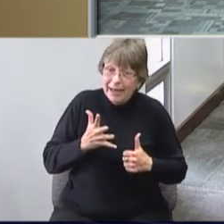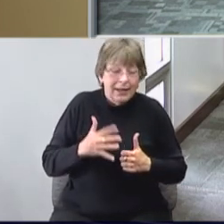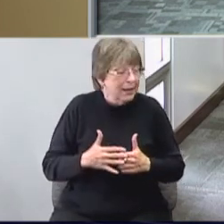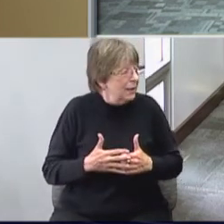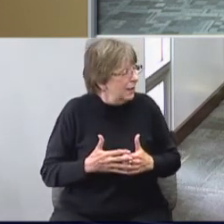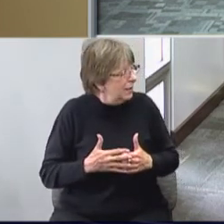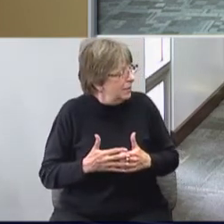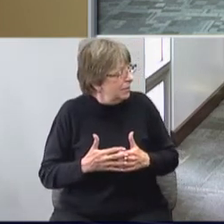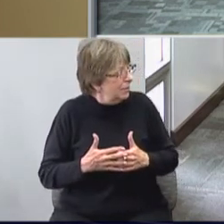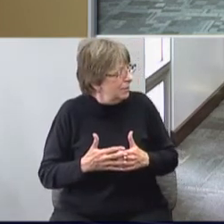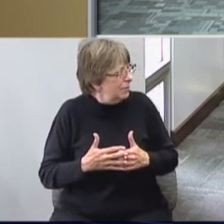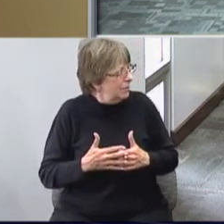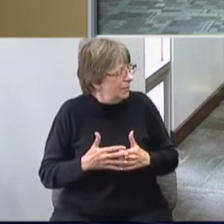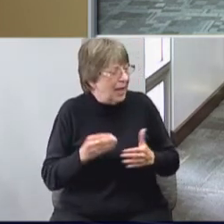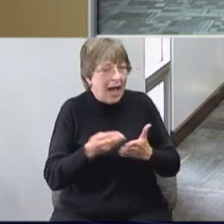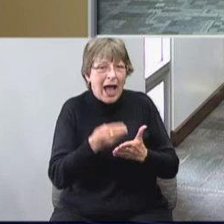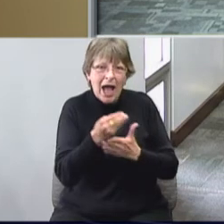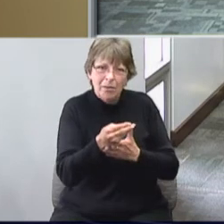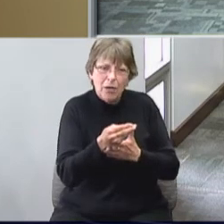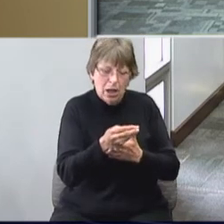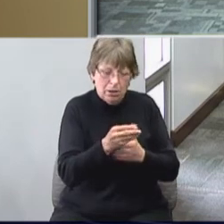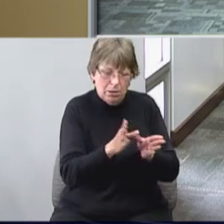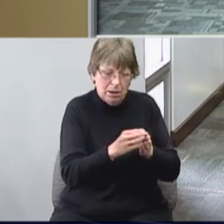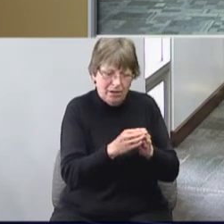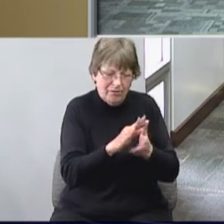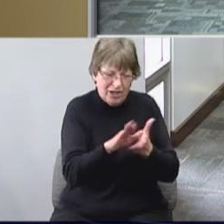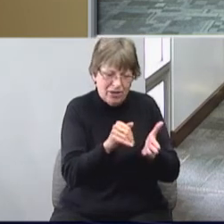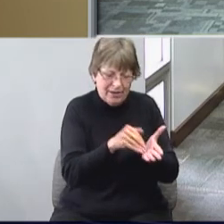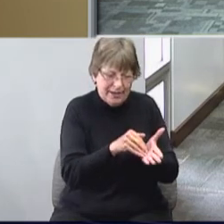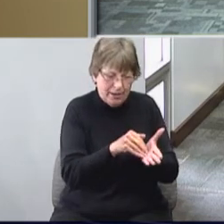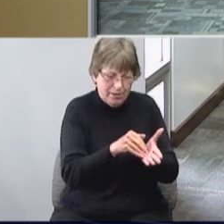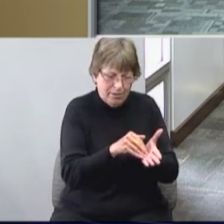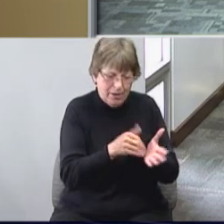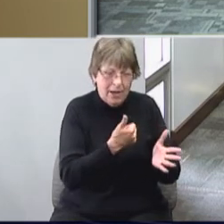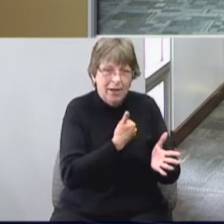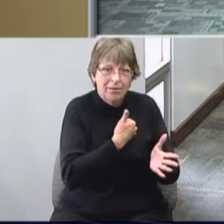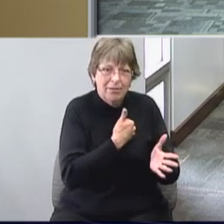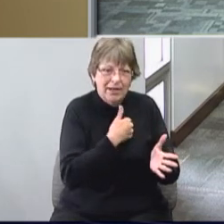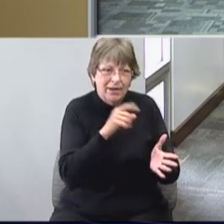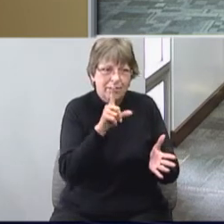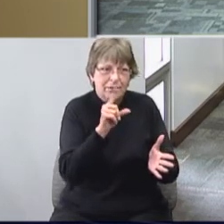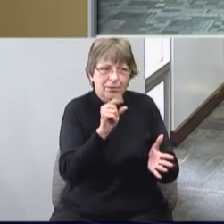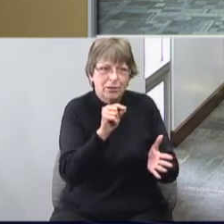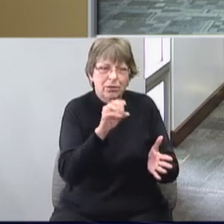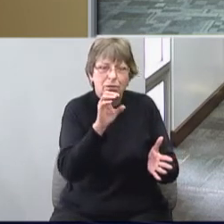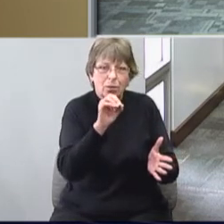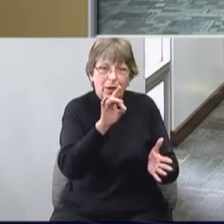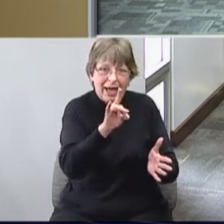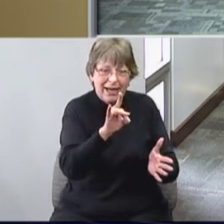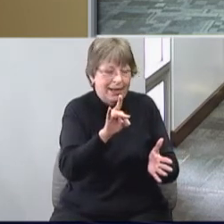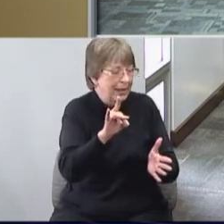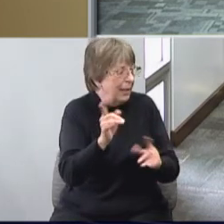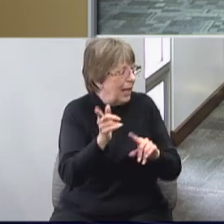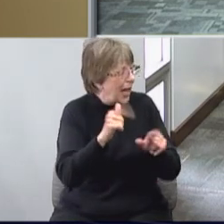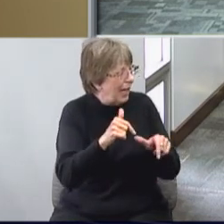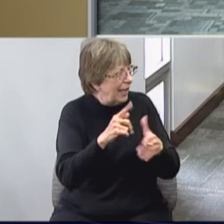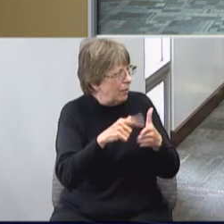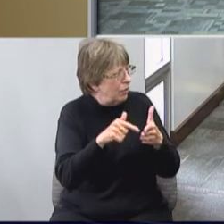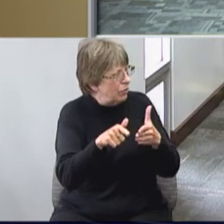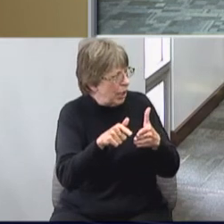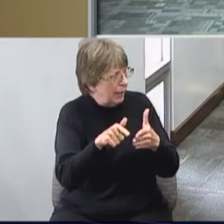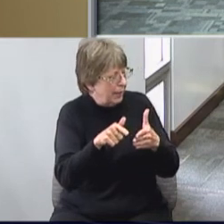know about the convention center, I myself in 2008 did come to check the